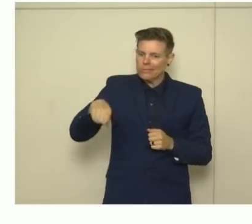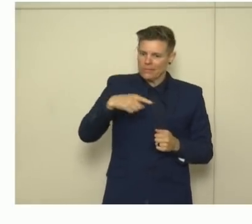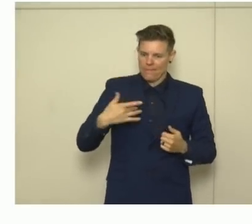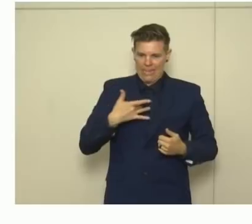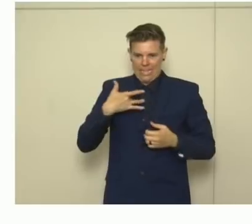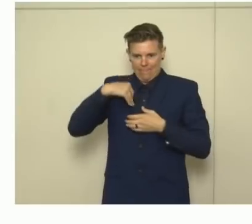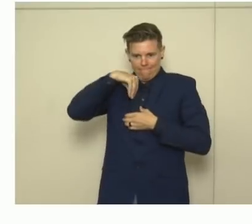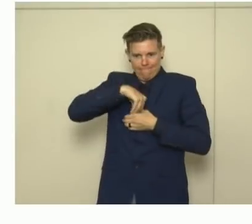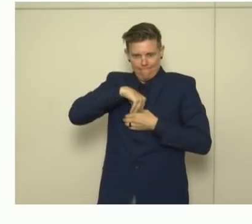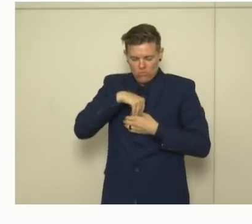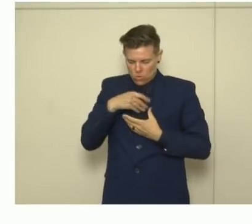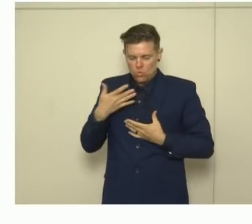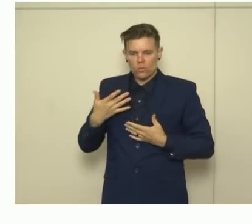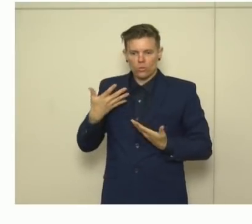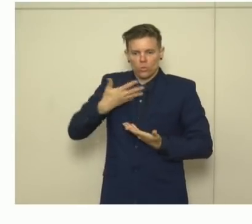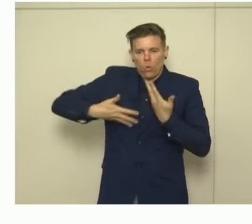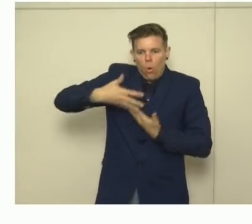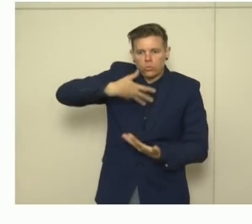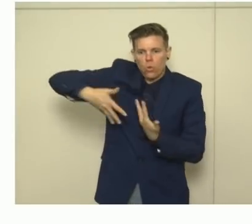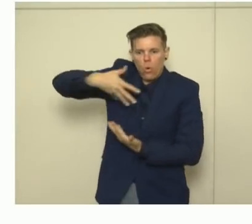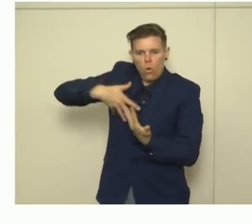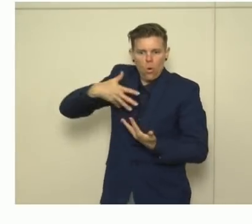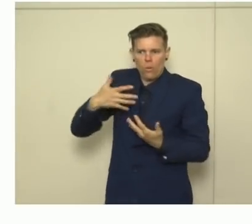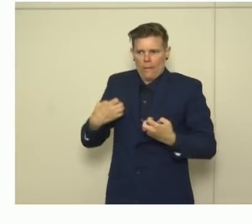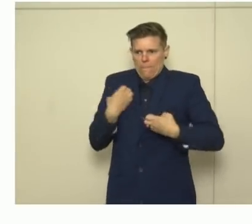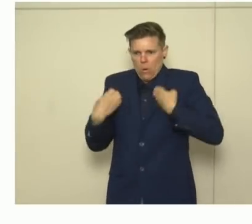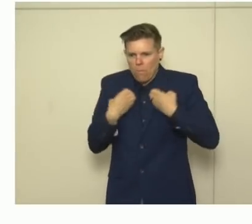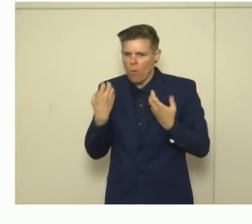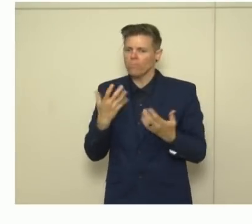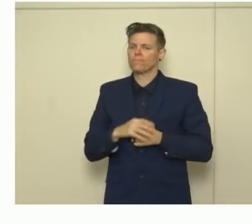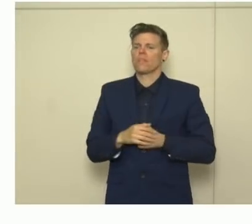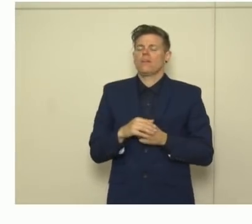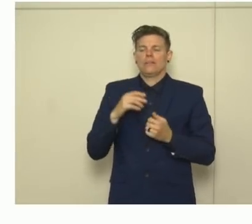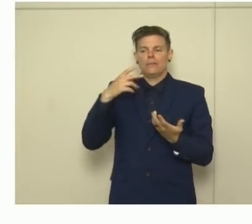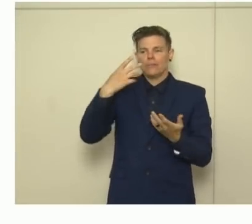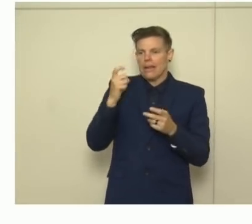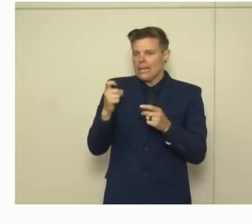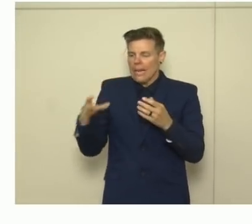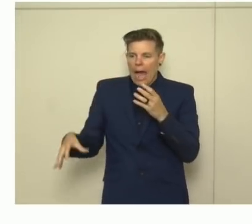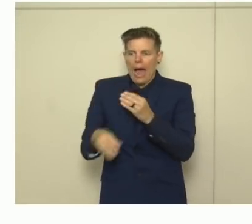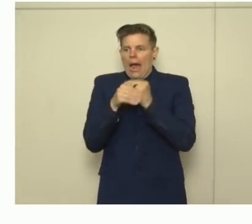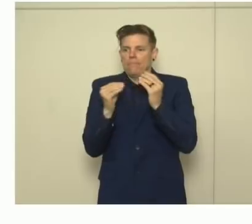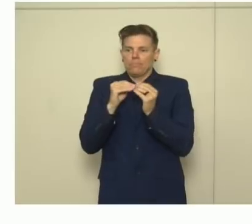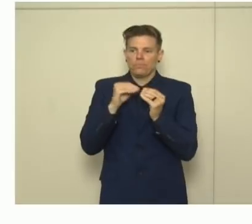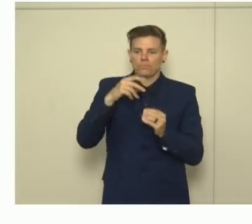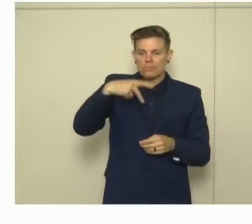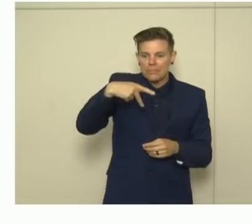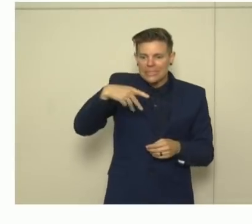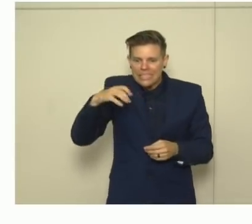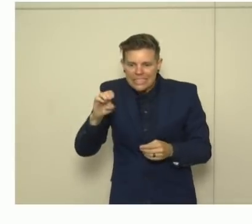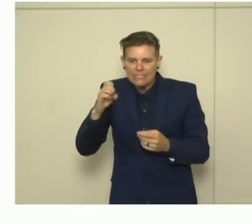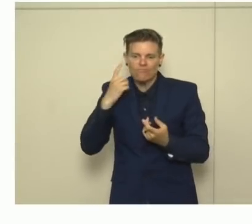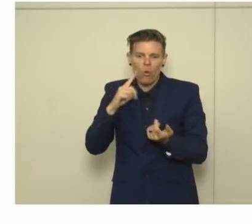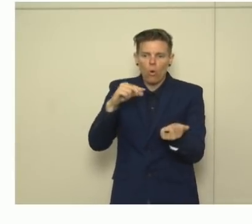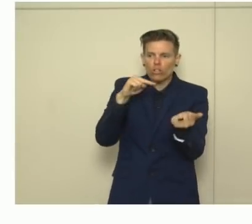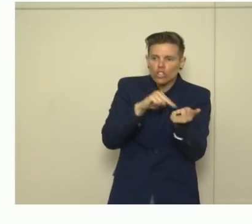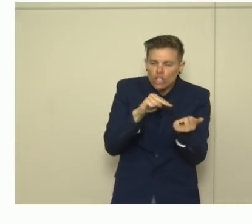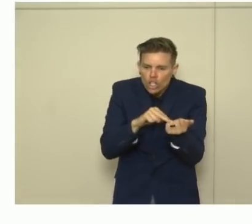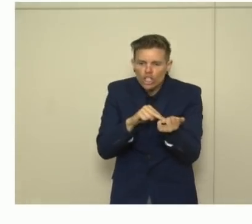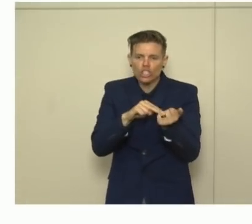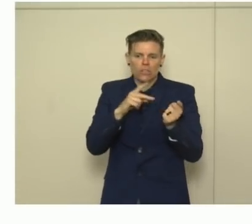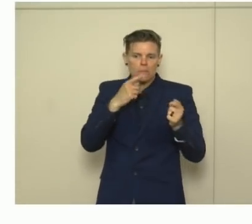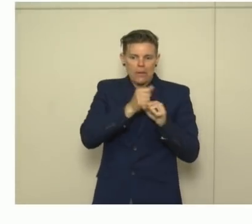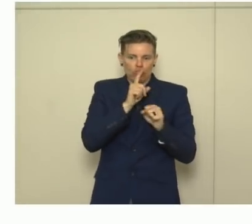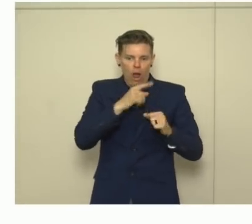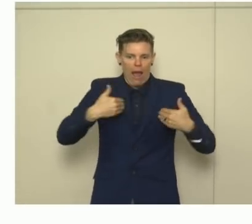sufficient PPE to make sure that every single student has the mask, every single staff member has the PPE that they need if they're in a close contact